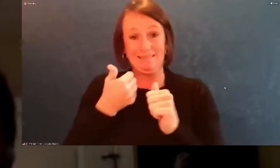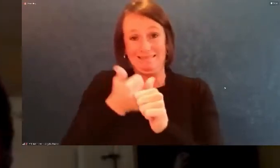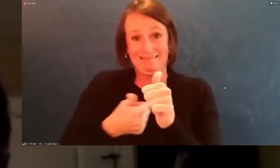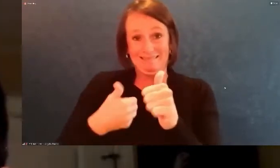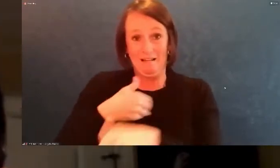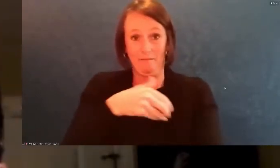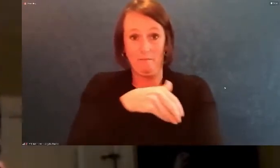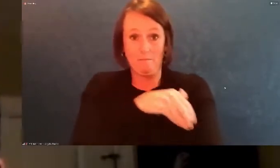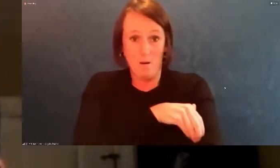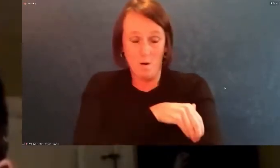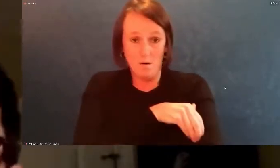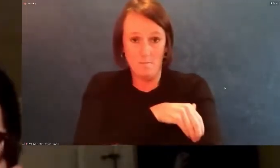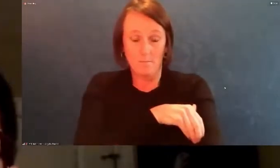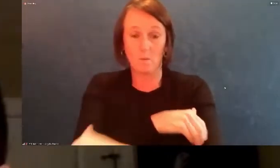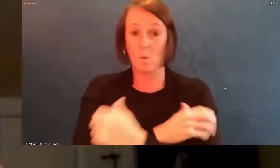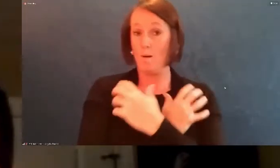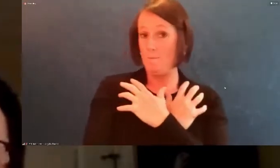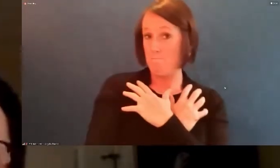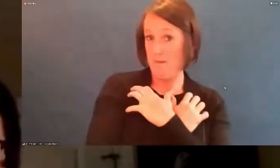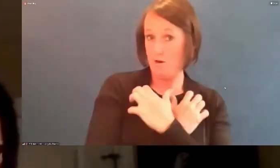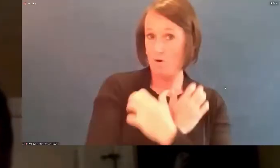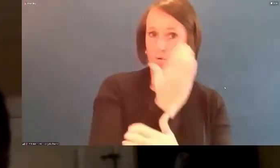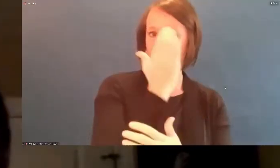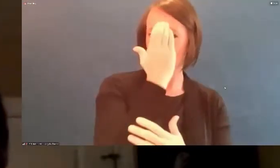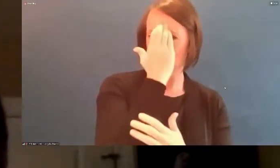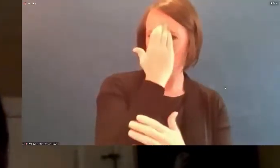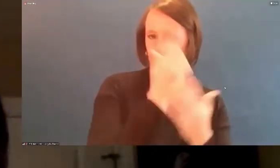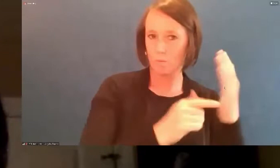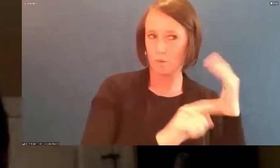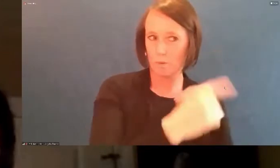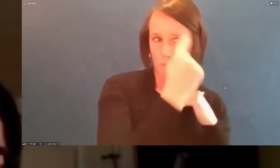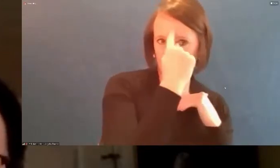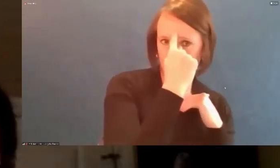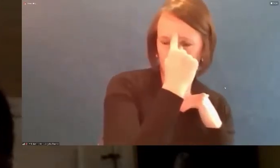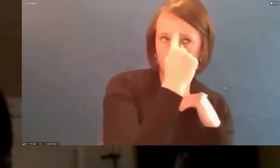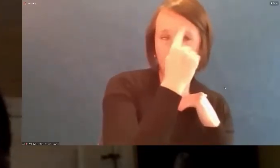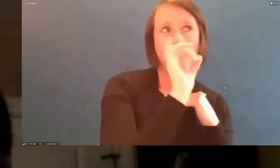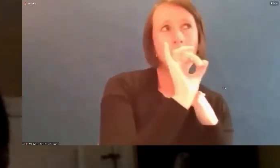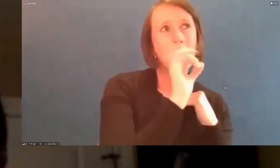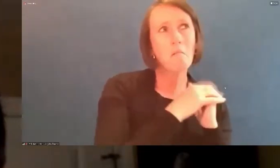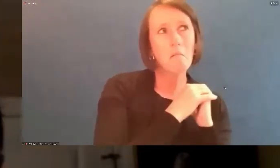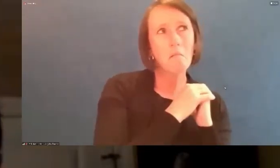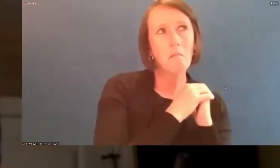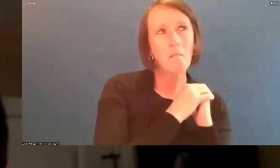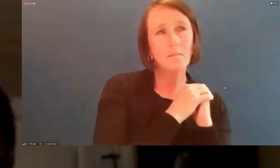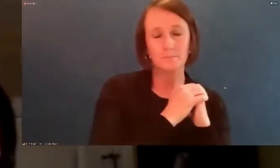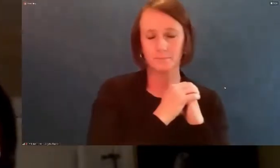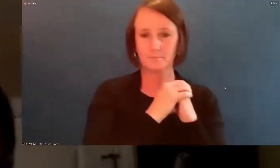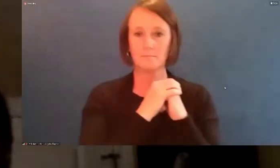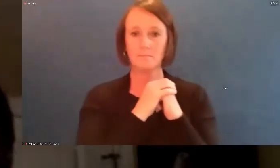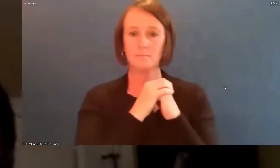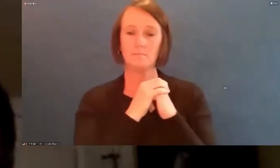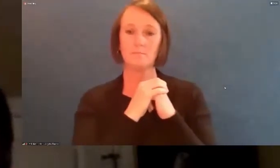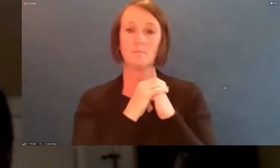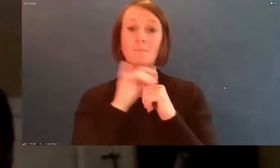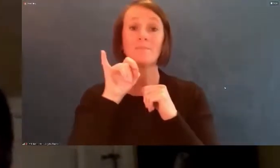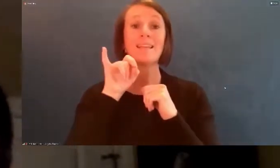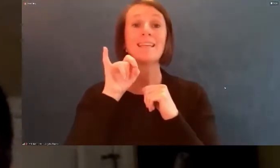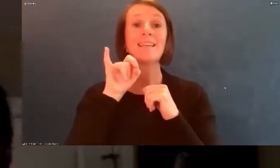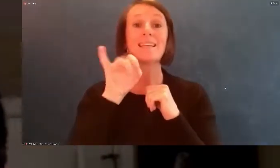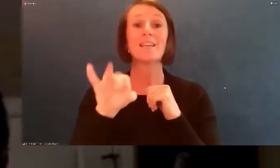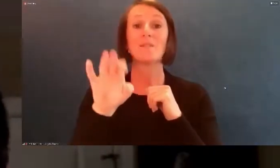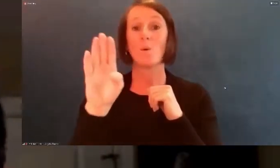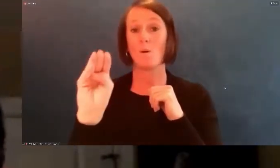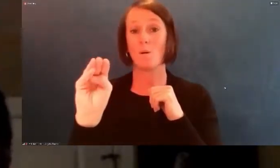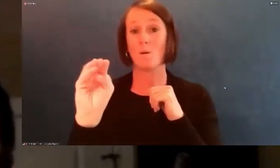bear always knows what you're thinking, I had another elder tell me, did you know if you put your moccasins on the wrong feet and